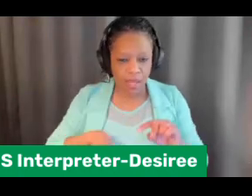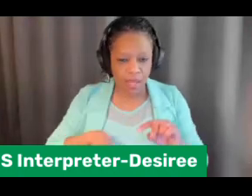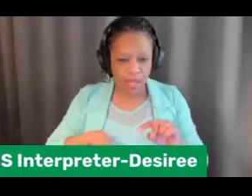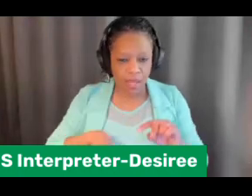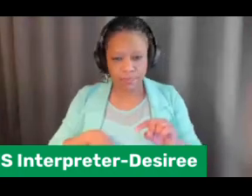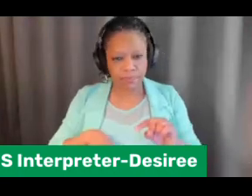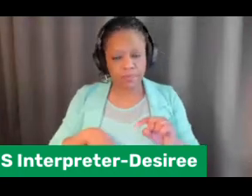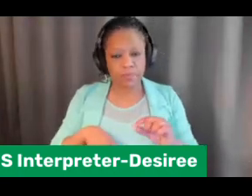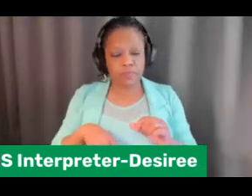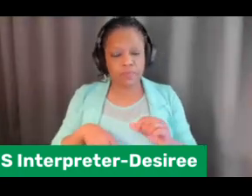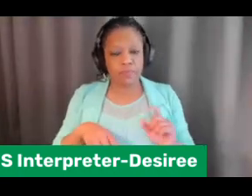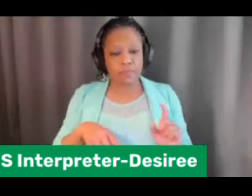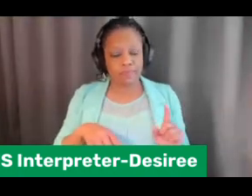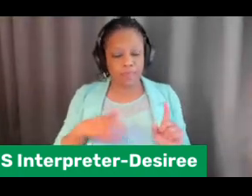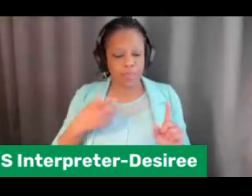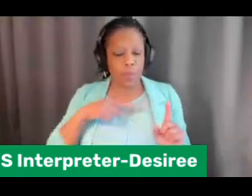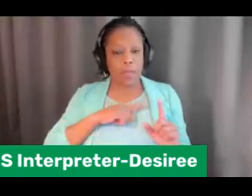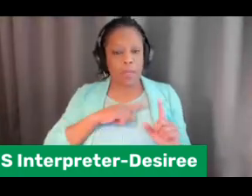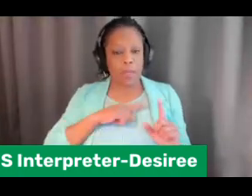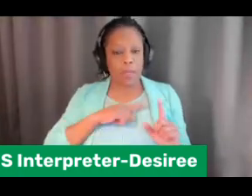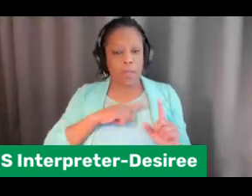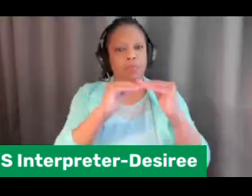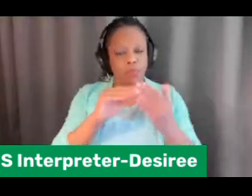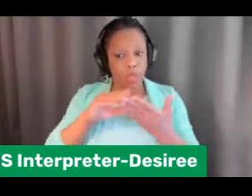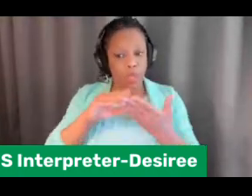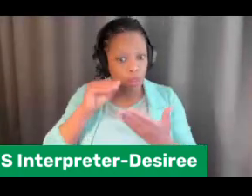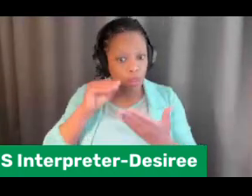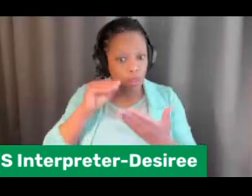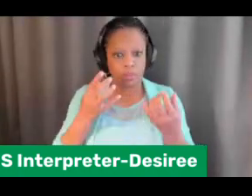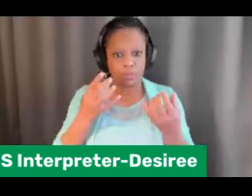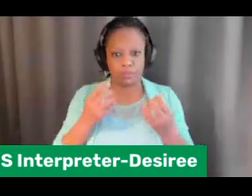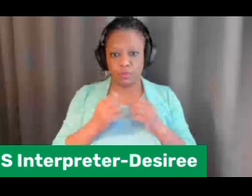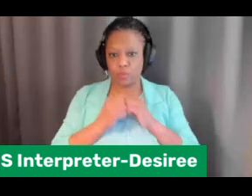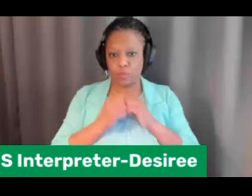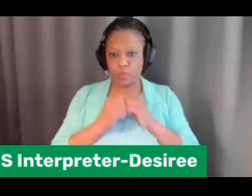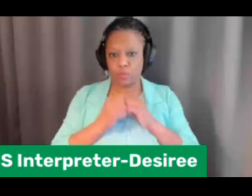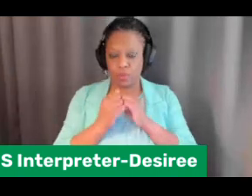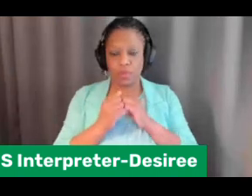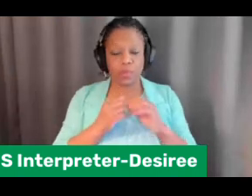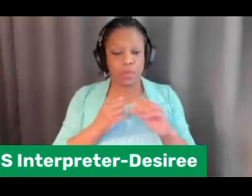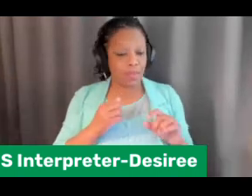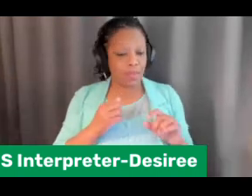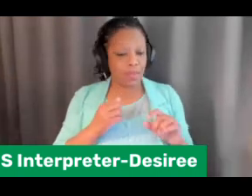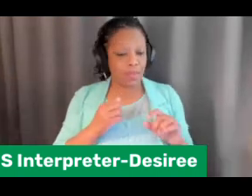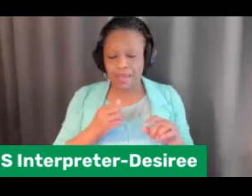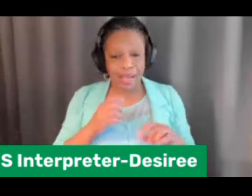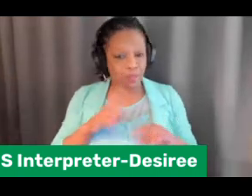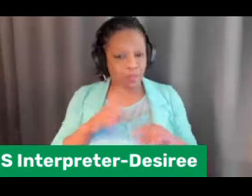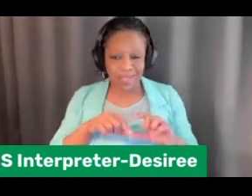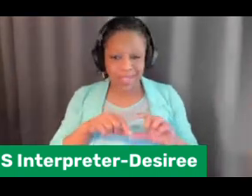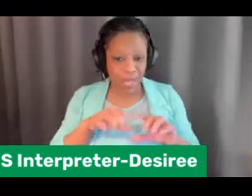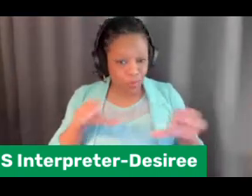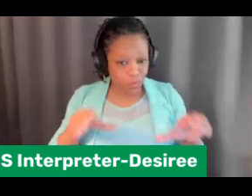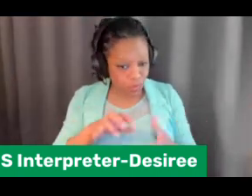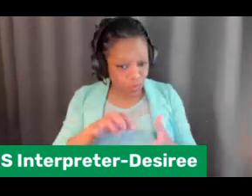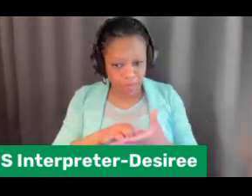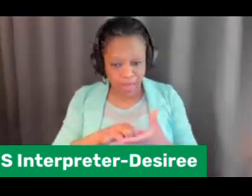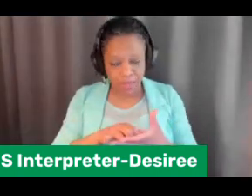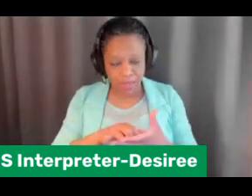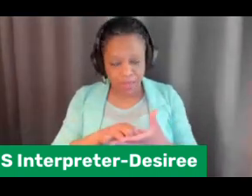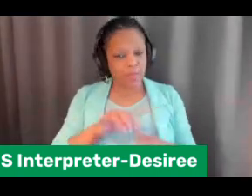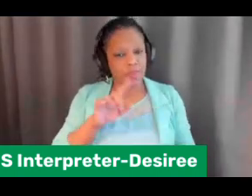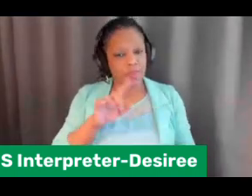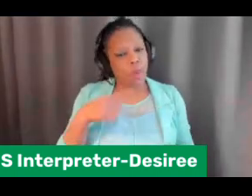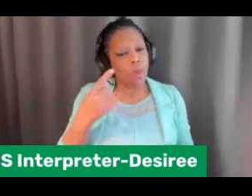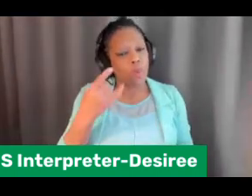Right? It's building and learning together. And we can't do that unless we're safe and we're with each other, right? And so political education